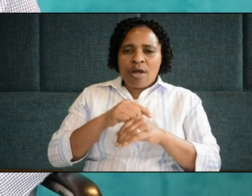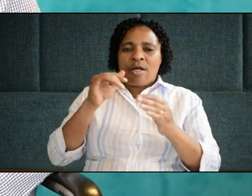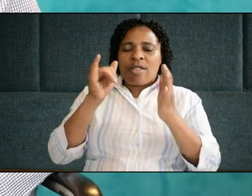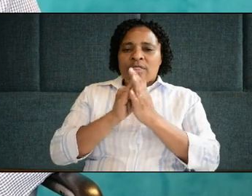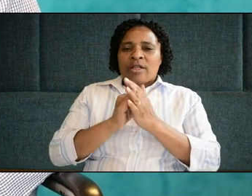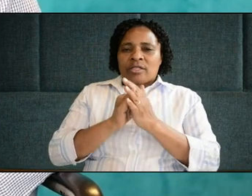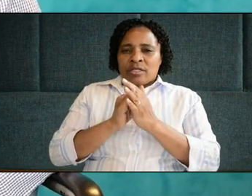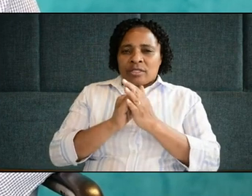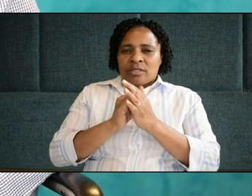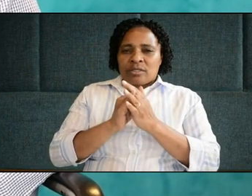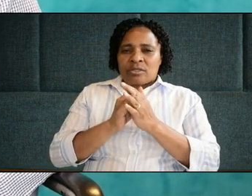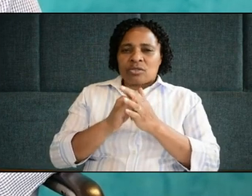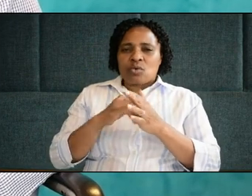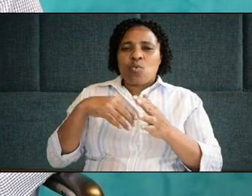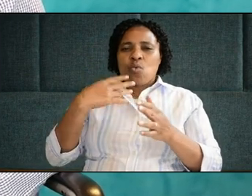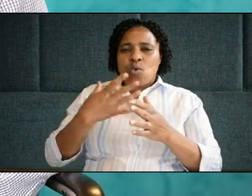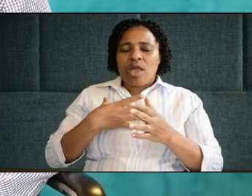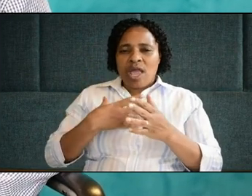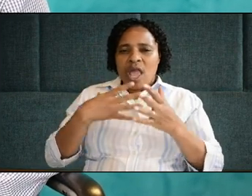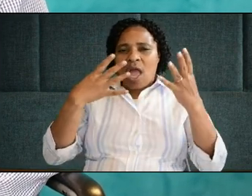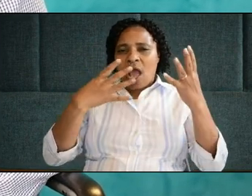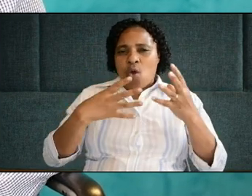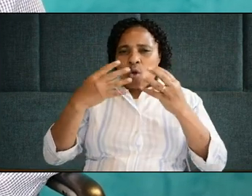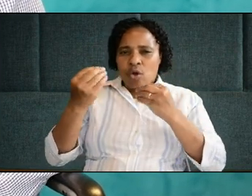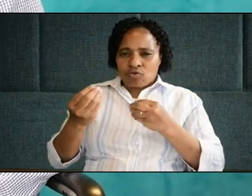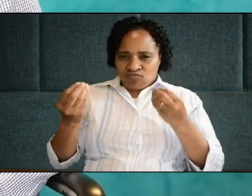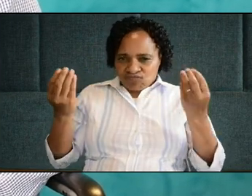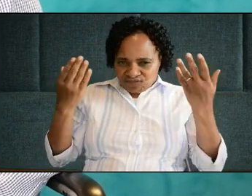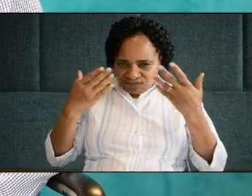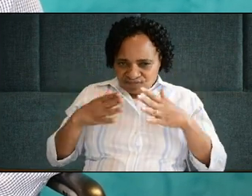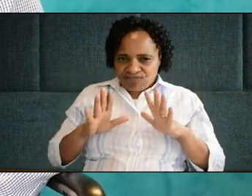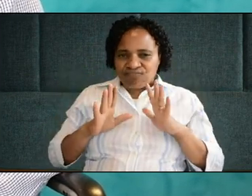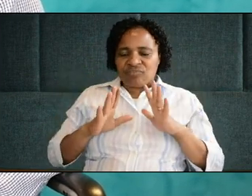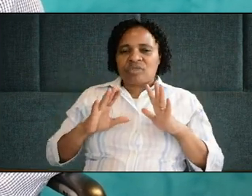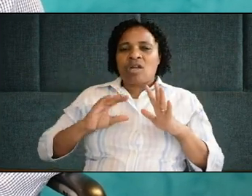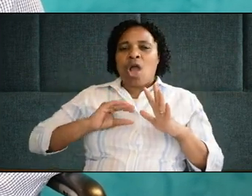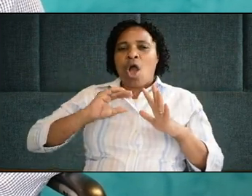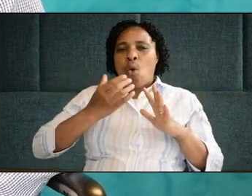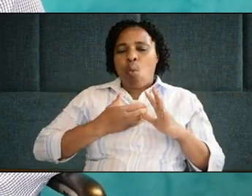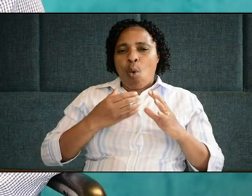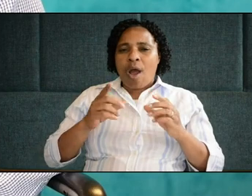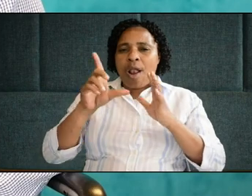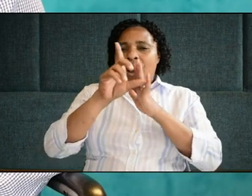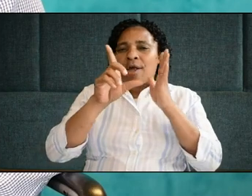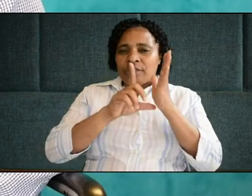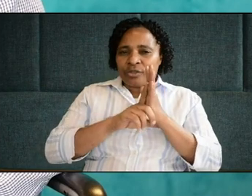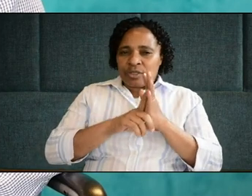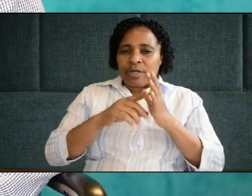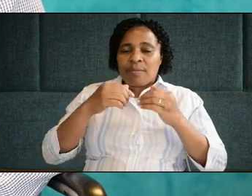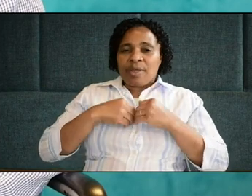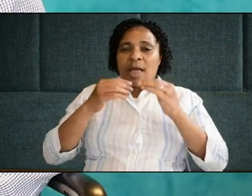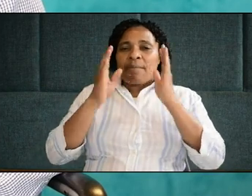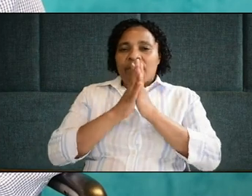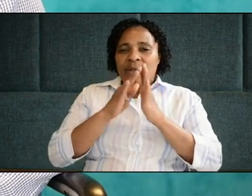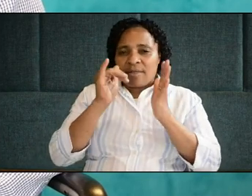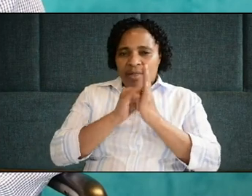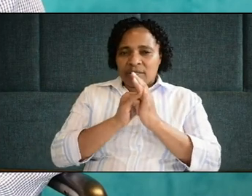that we are going to finish our lesson. I pray that we